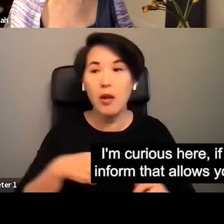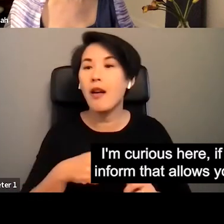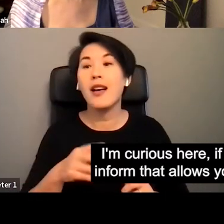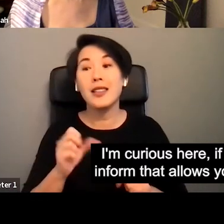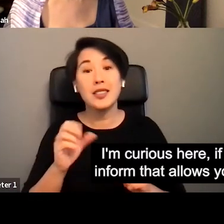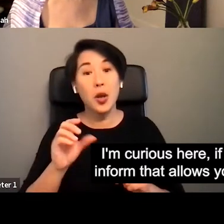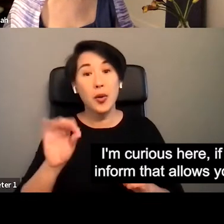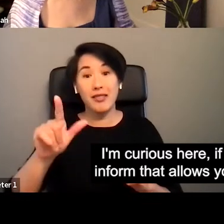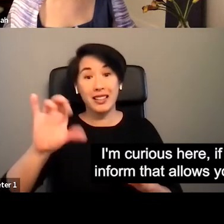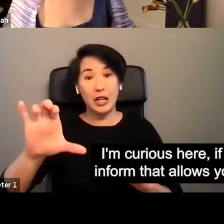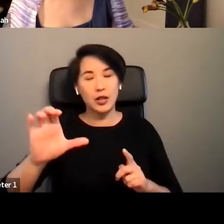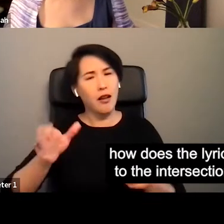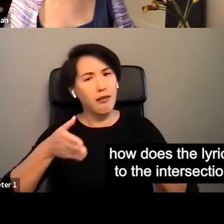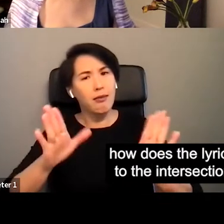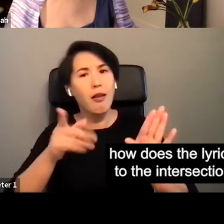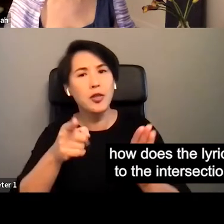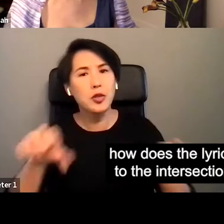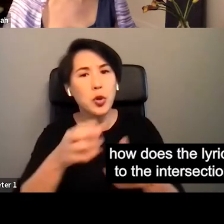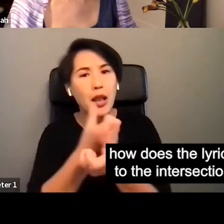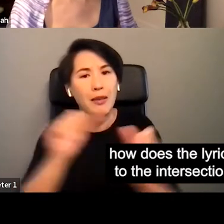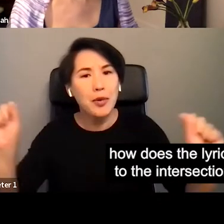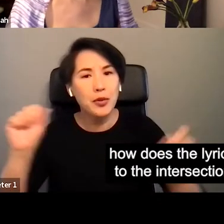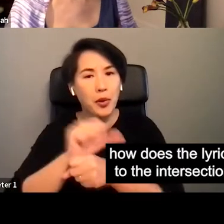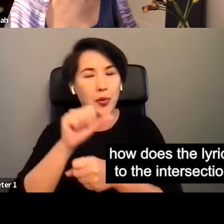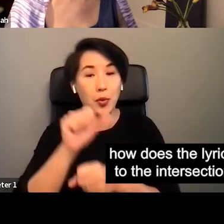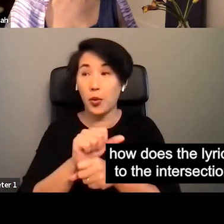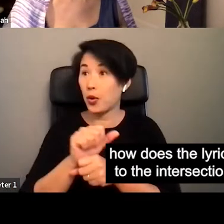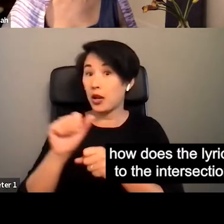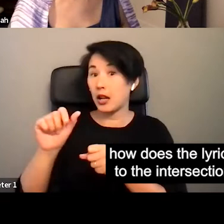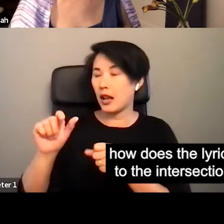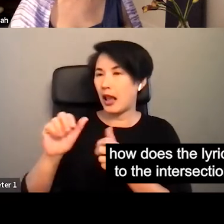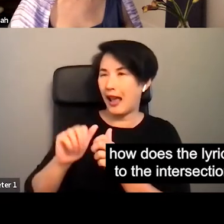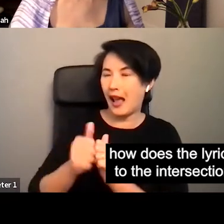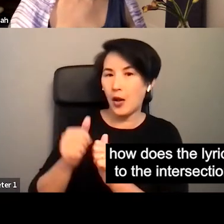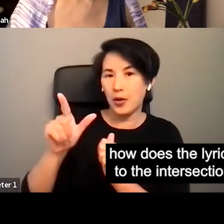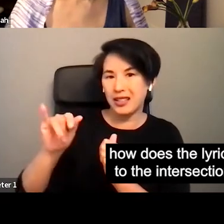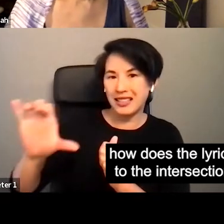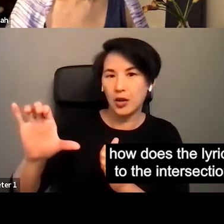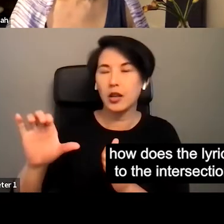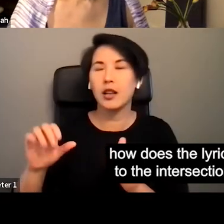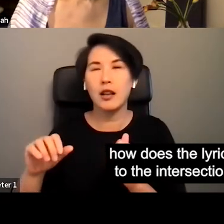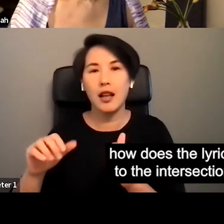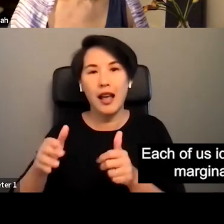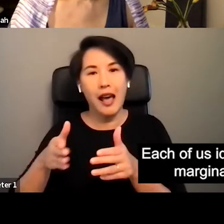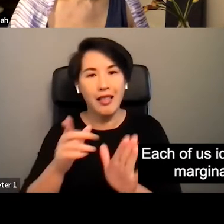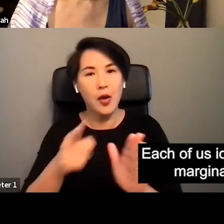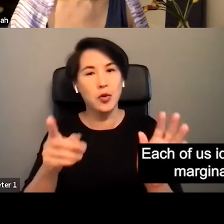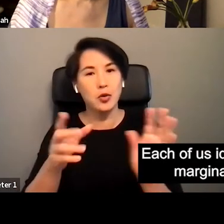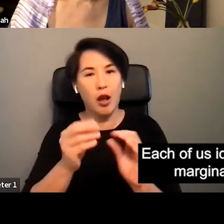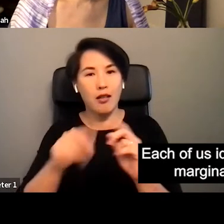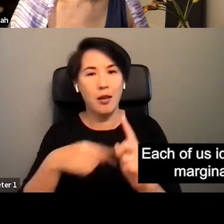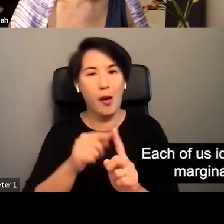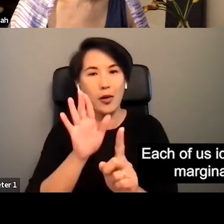do liberatory work, how does the lyric enable you to speak to the intersections of your identities? Each of